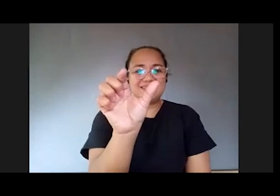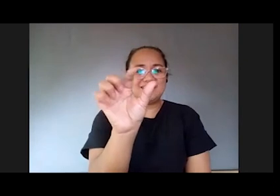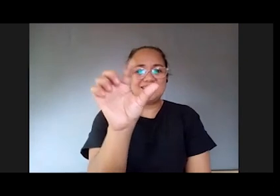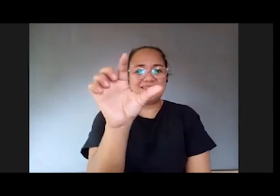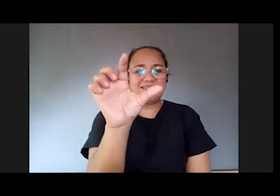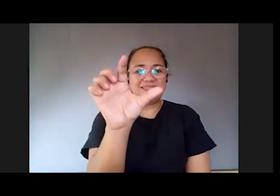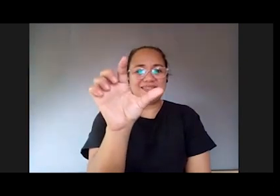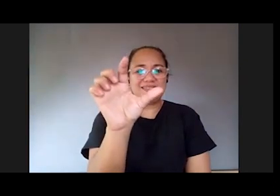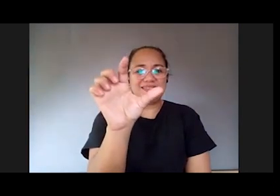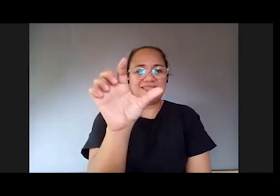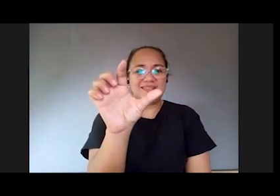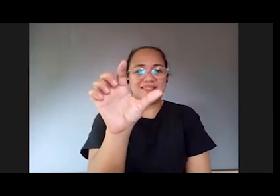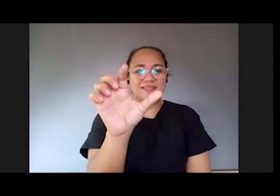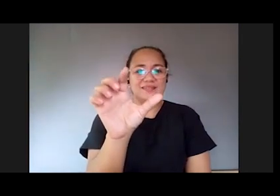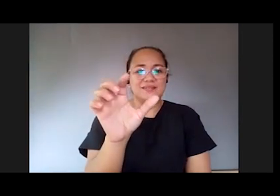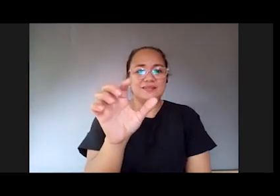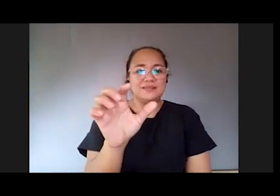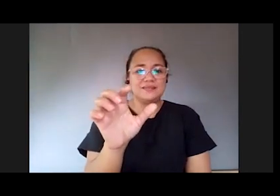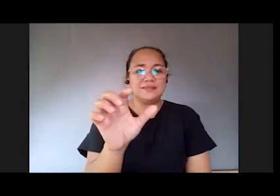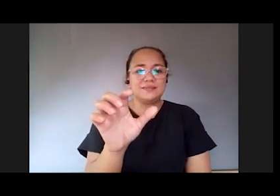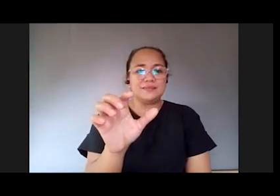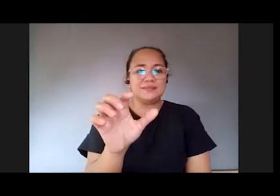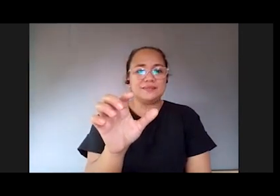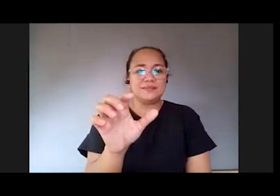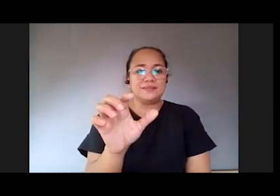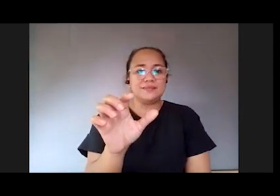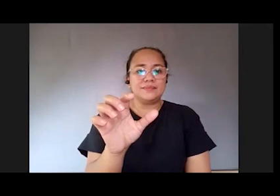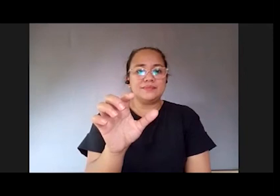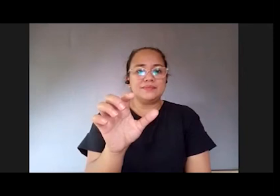Let me see 11B before we do this.